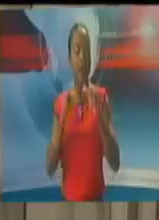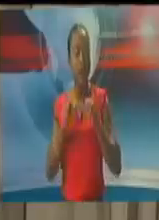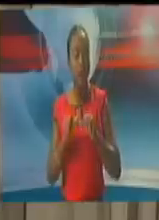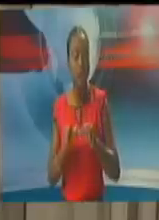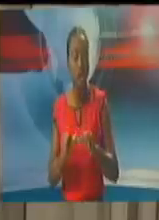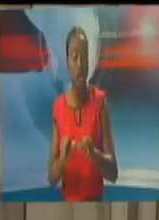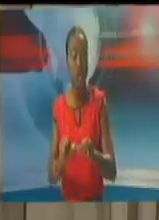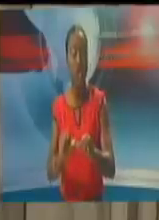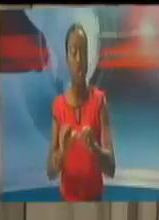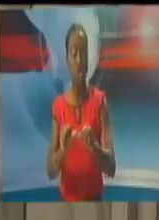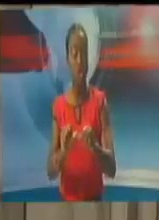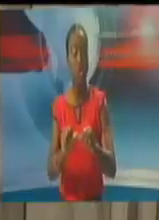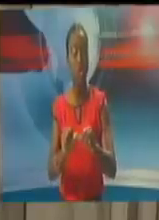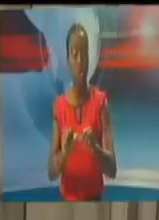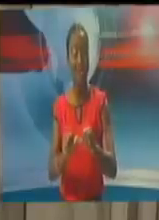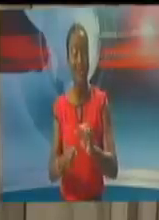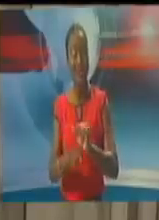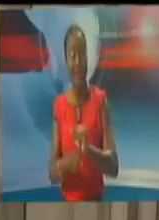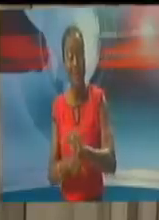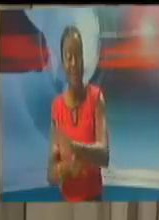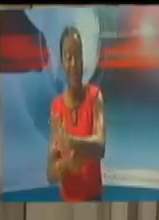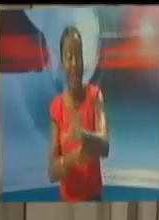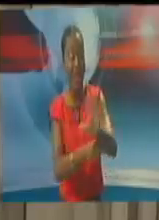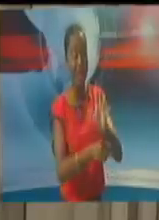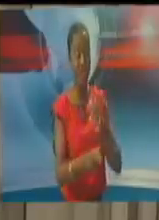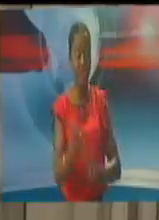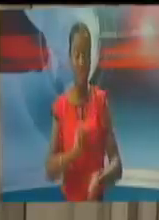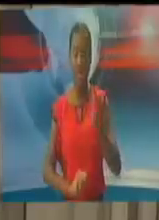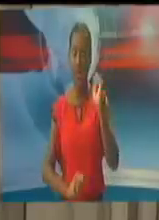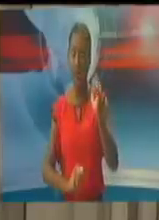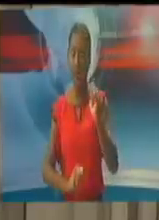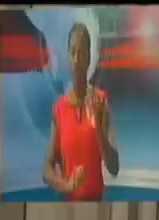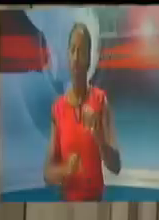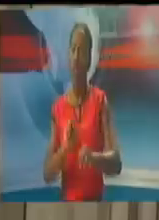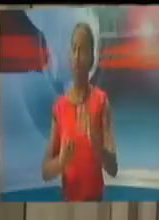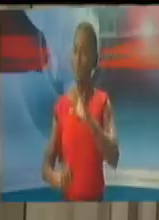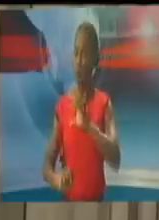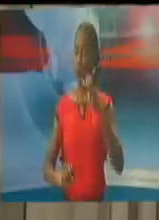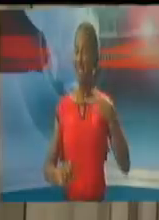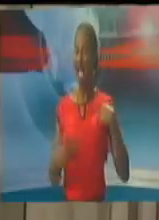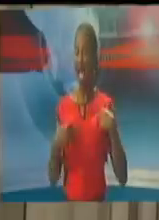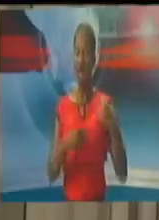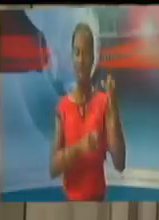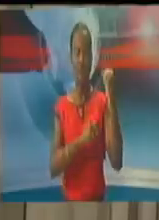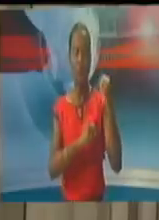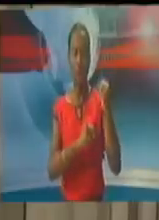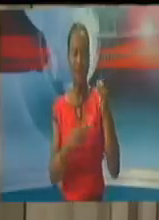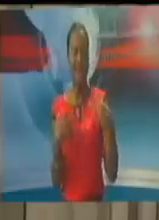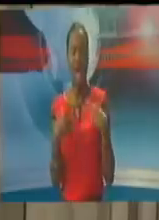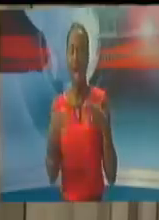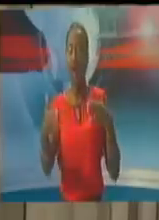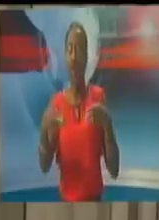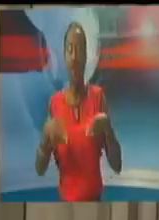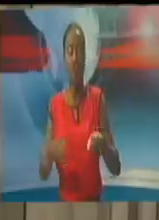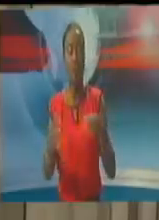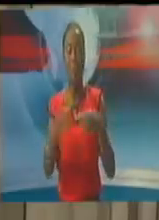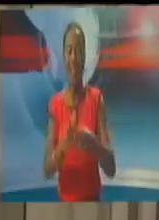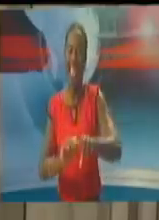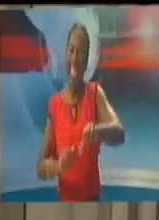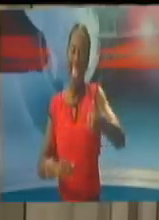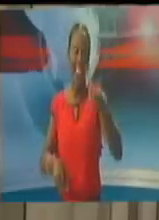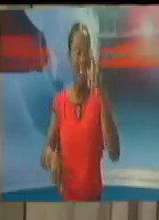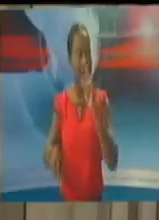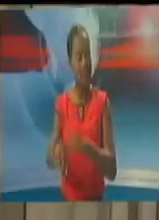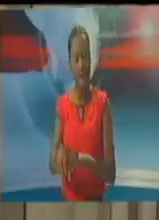continues to affect Trinidad and Tobago. The police have the power to have roadblocks at any hour, any time,